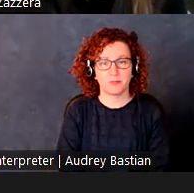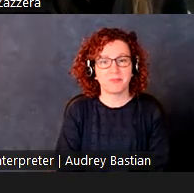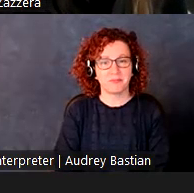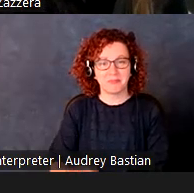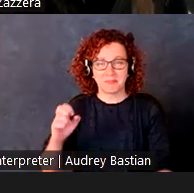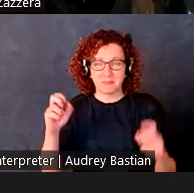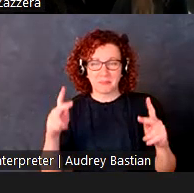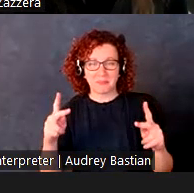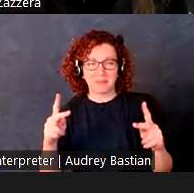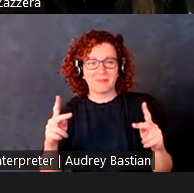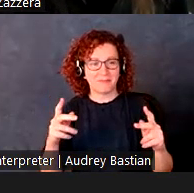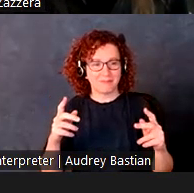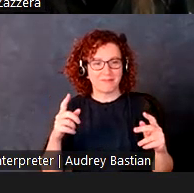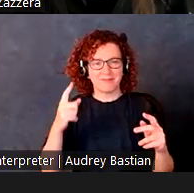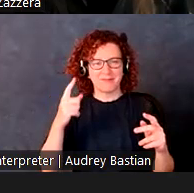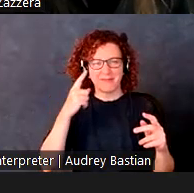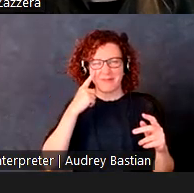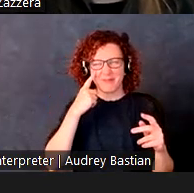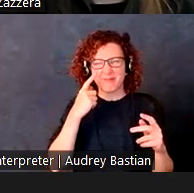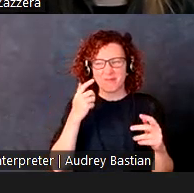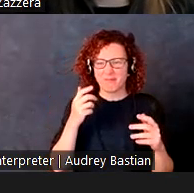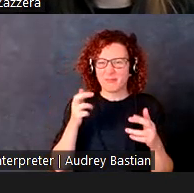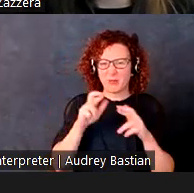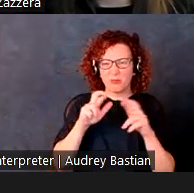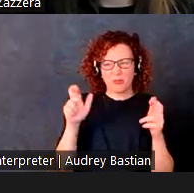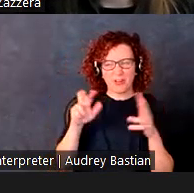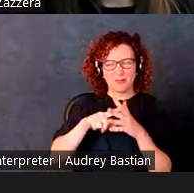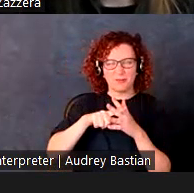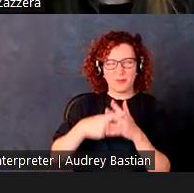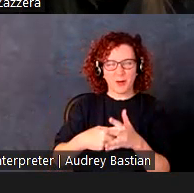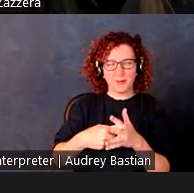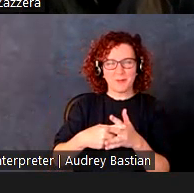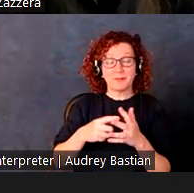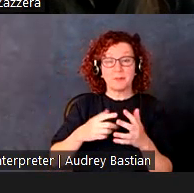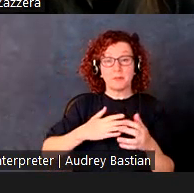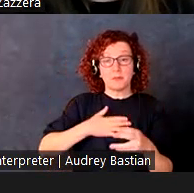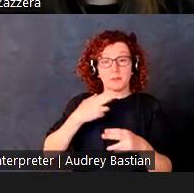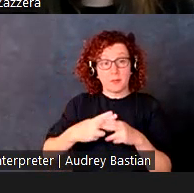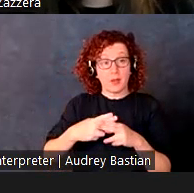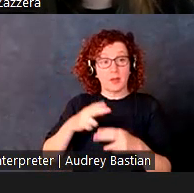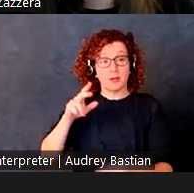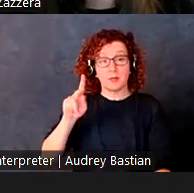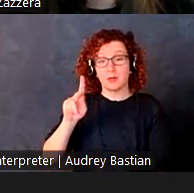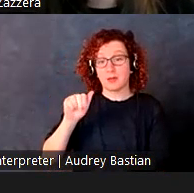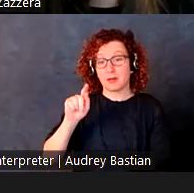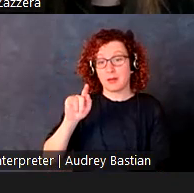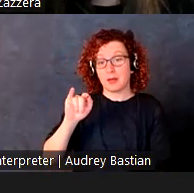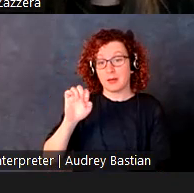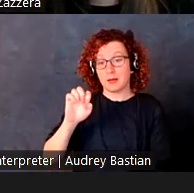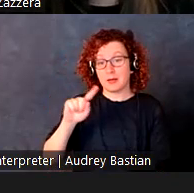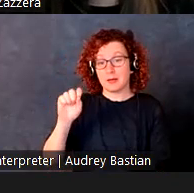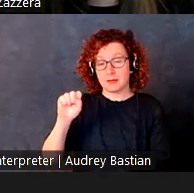Okay, I think we are just about ready to get started. My name is Katie Zazera. I am the